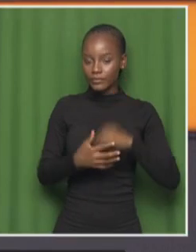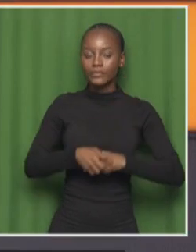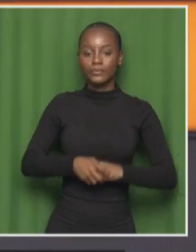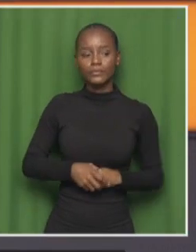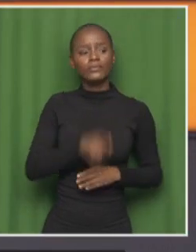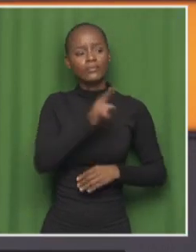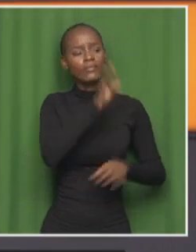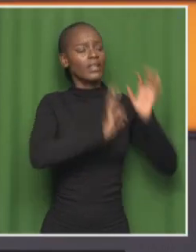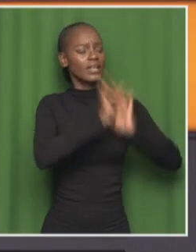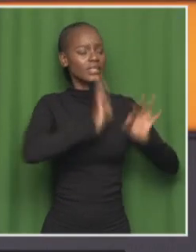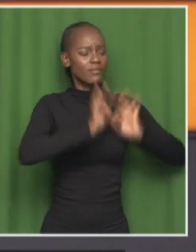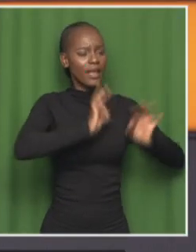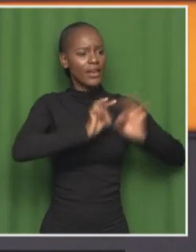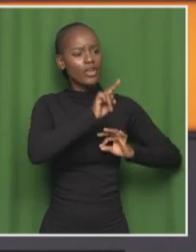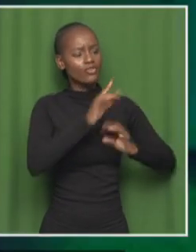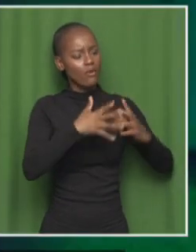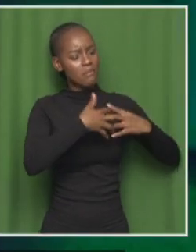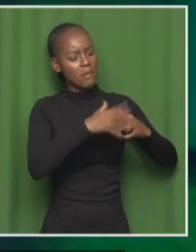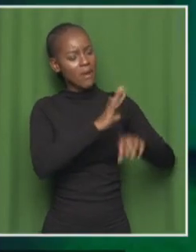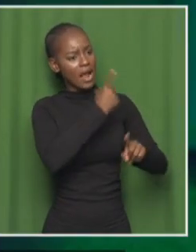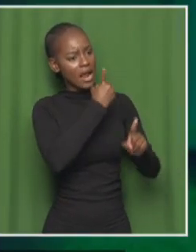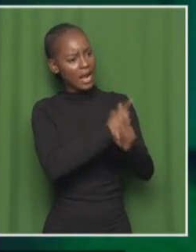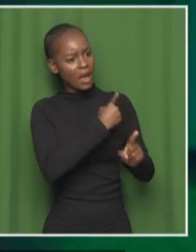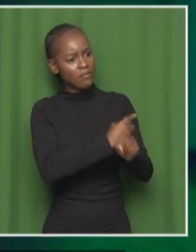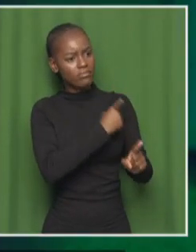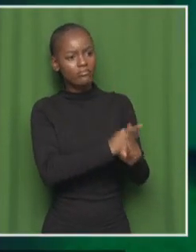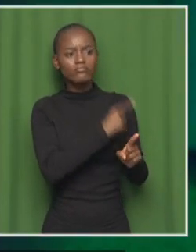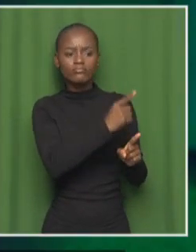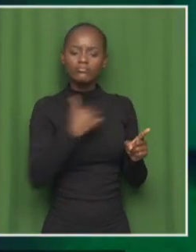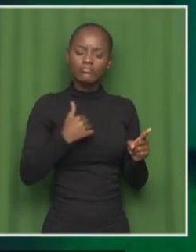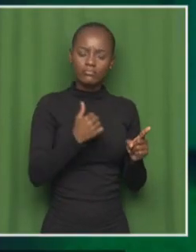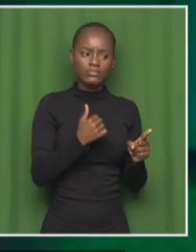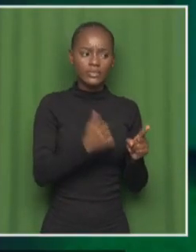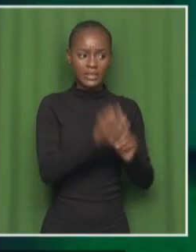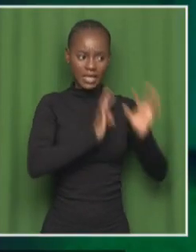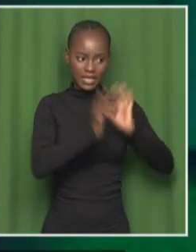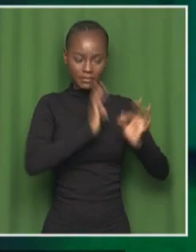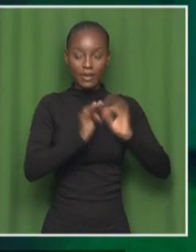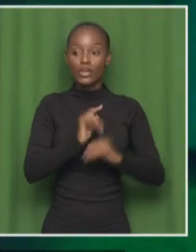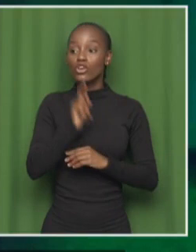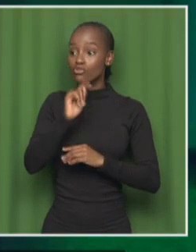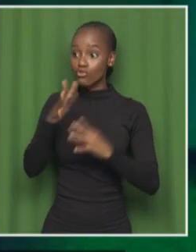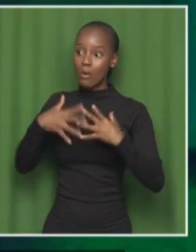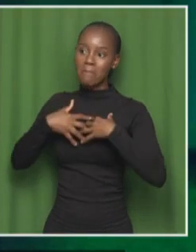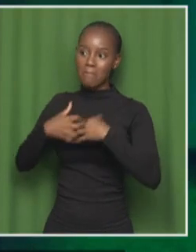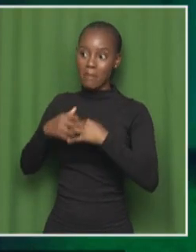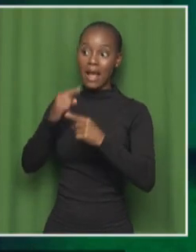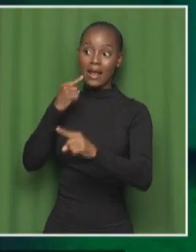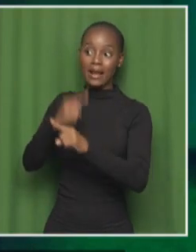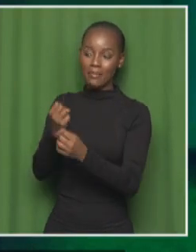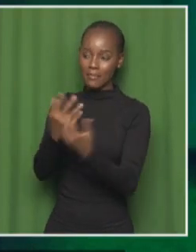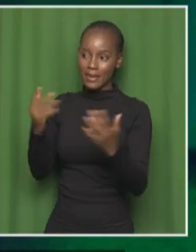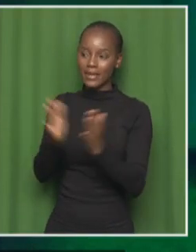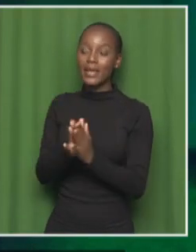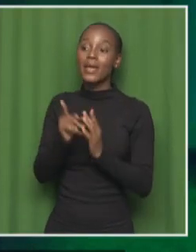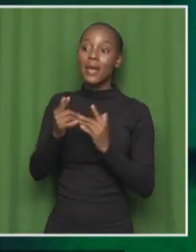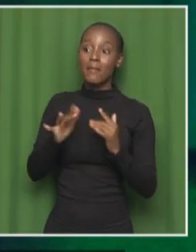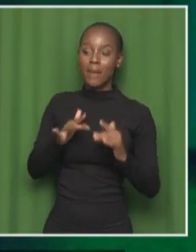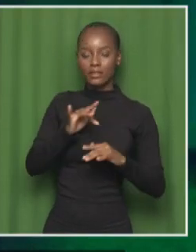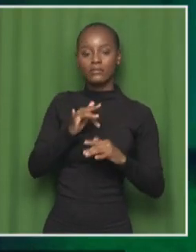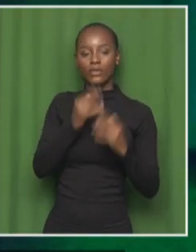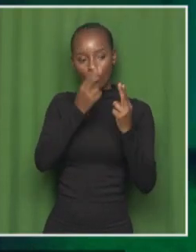intention? What are its goals? And how many members so far do you have? So there are a number of clubs, but the newest one in Gauteng is going to be the Wits University Scrabble